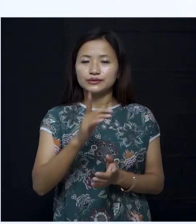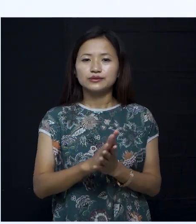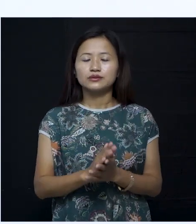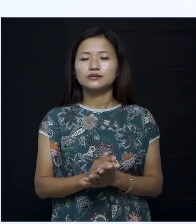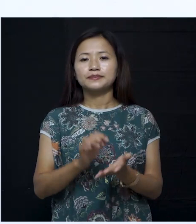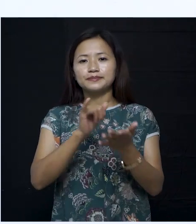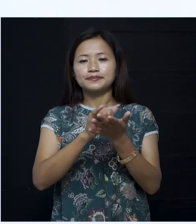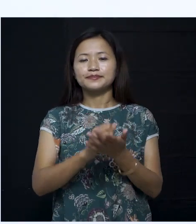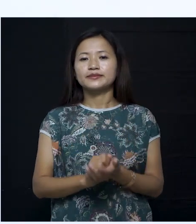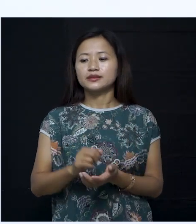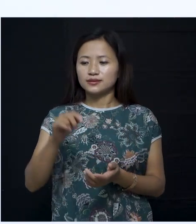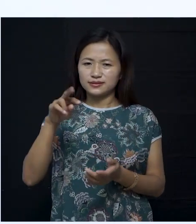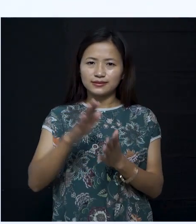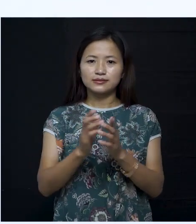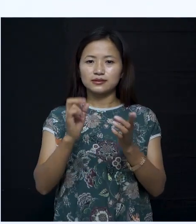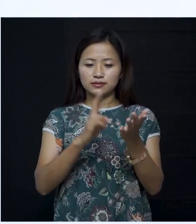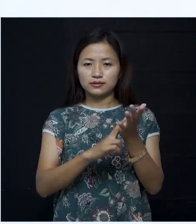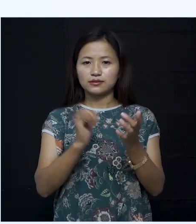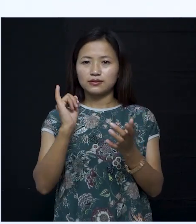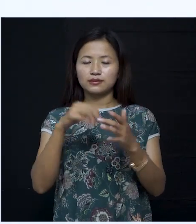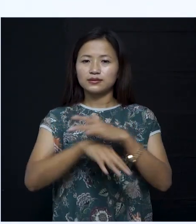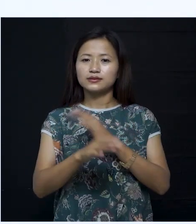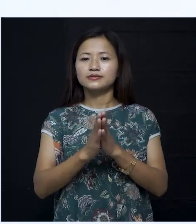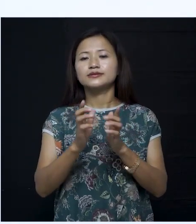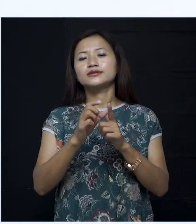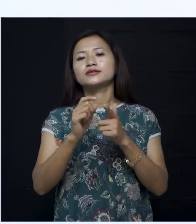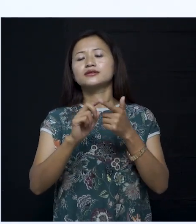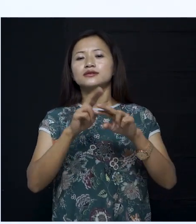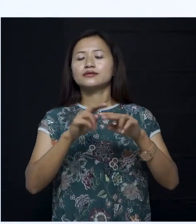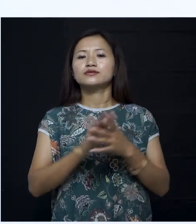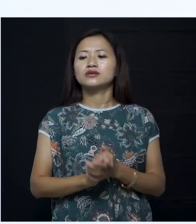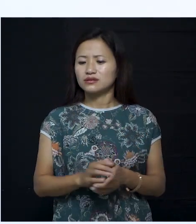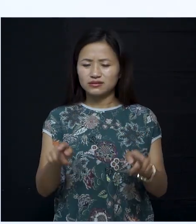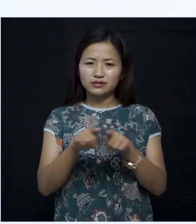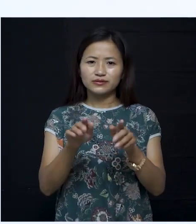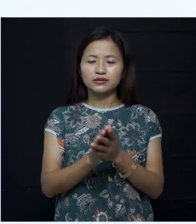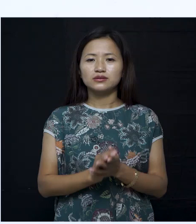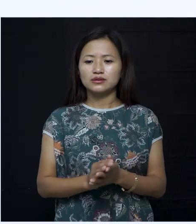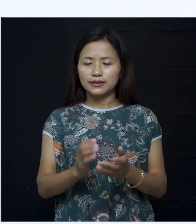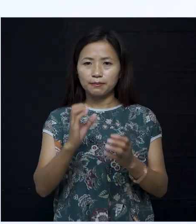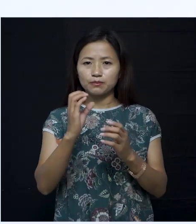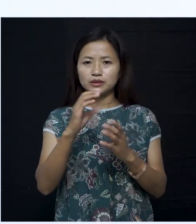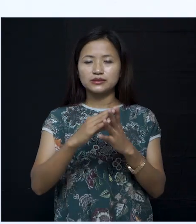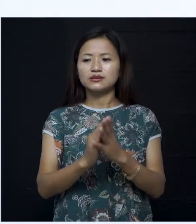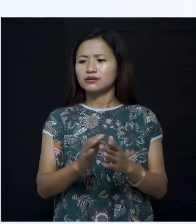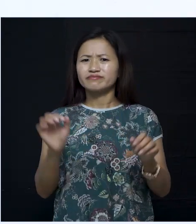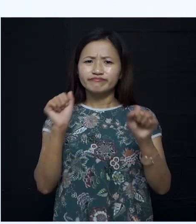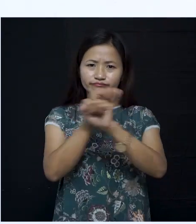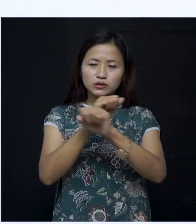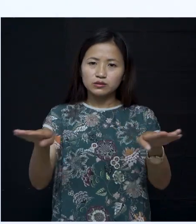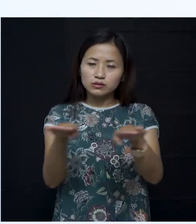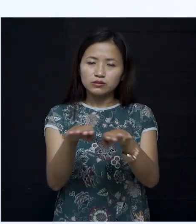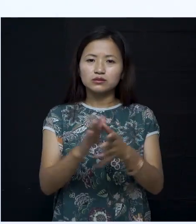means that is indefinite. There might be some kinds of closures, some kinds of bans or strikes, and